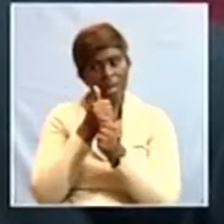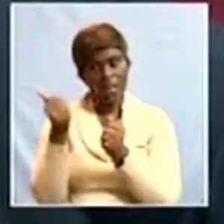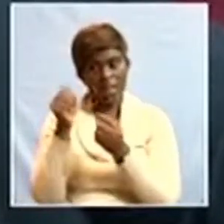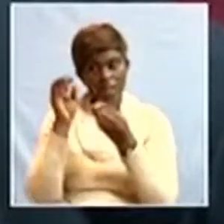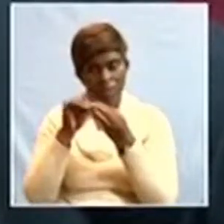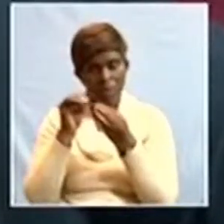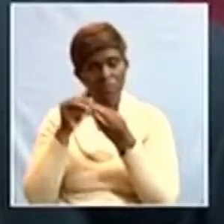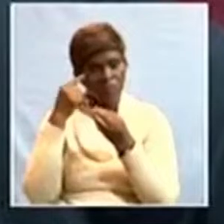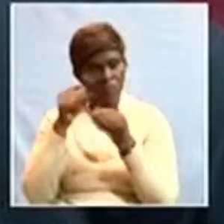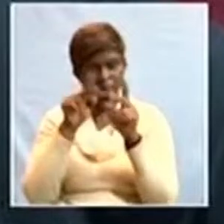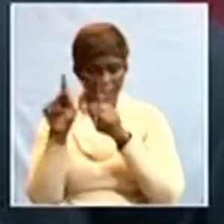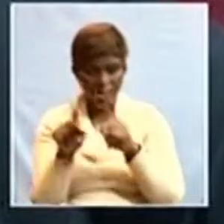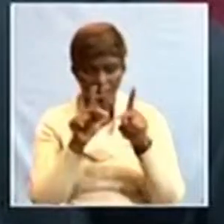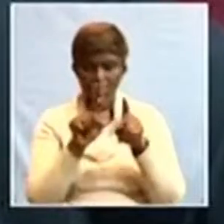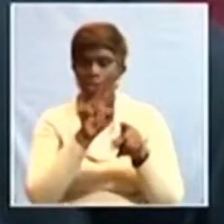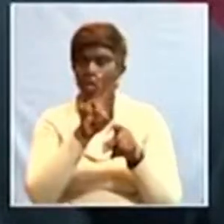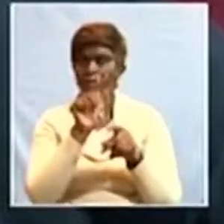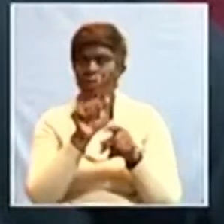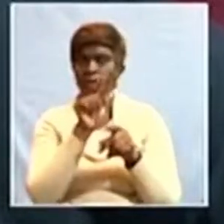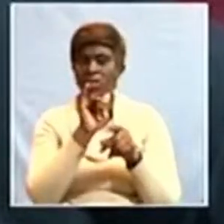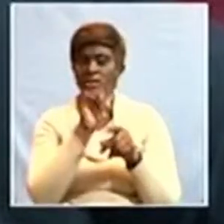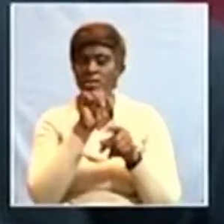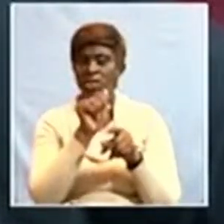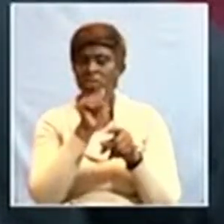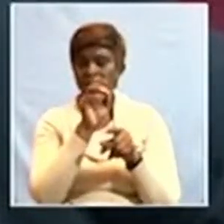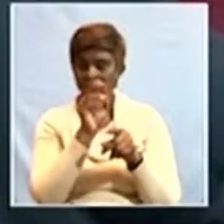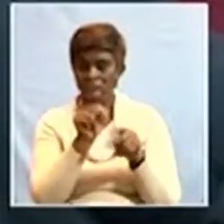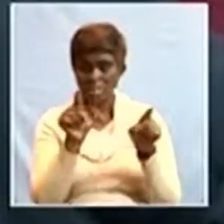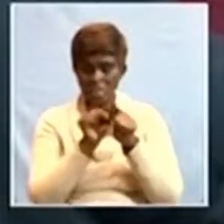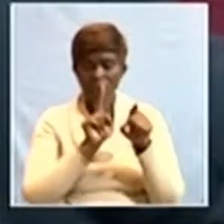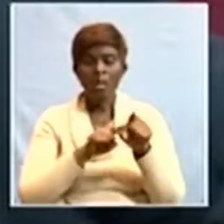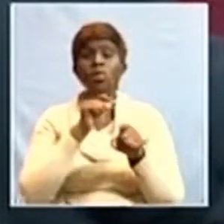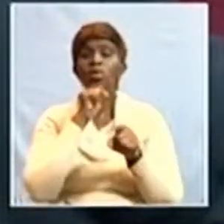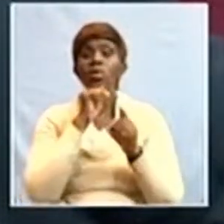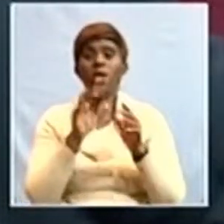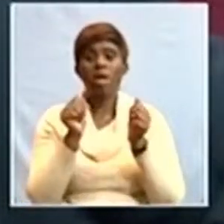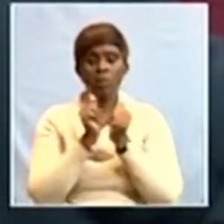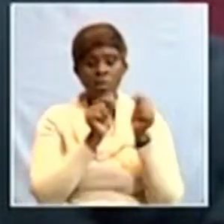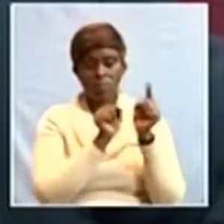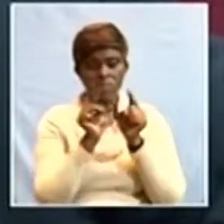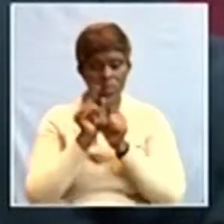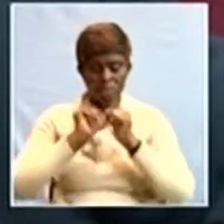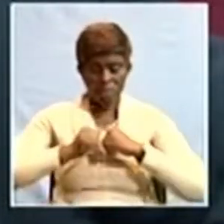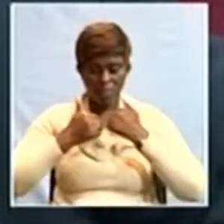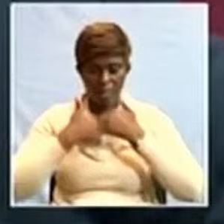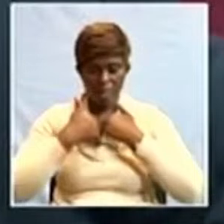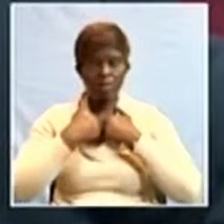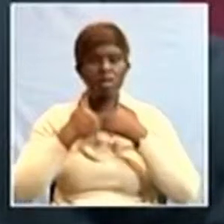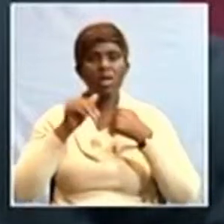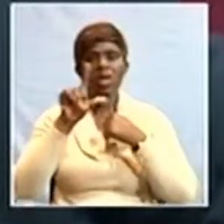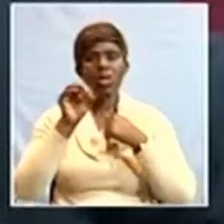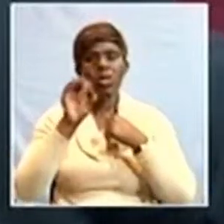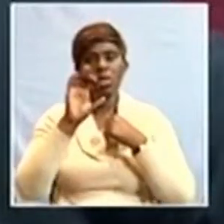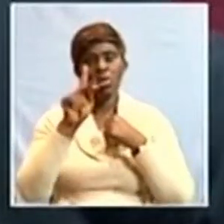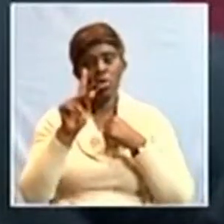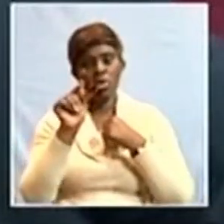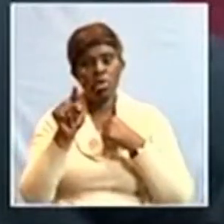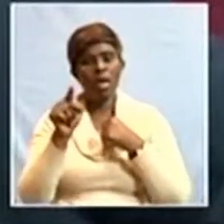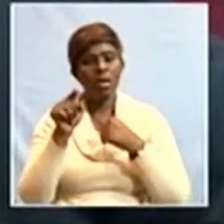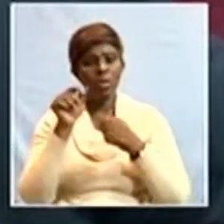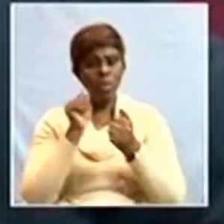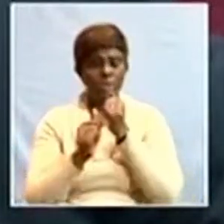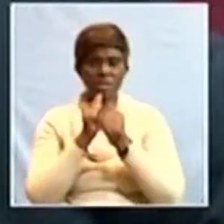for phone validation and verification of ownership. Also, we have the data lookup, which is the farmer data